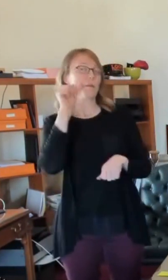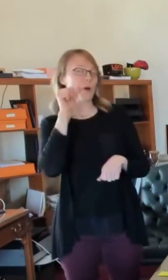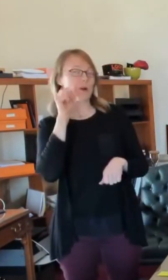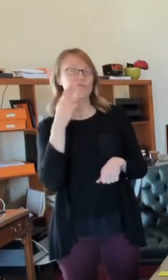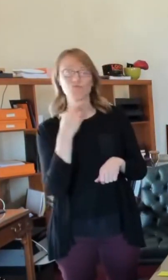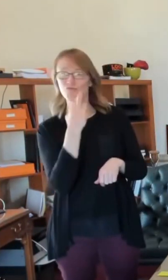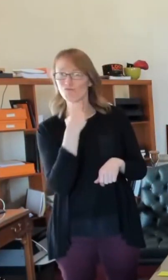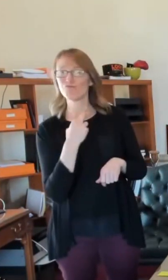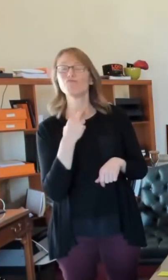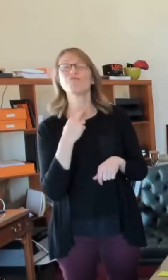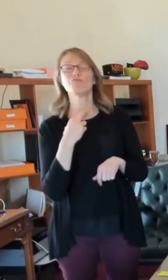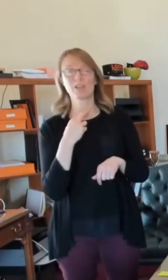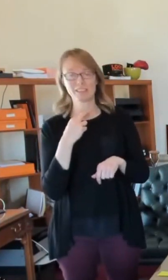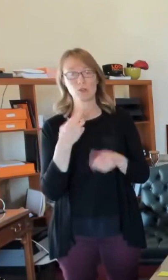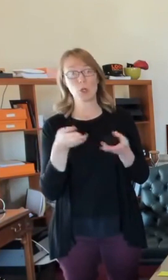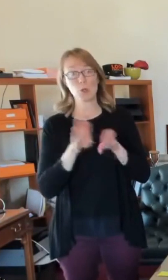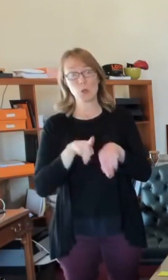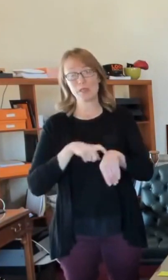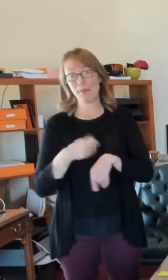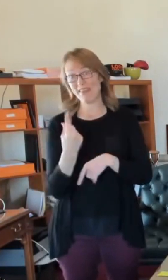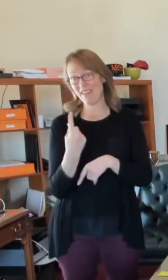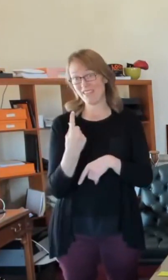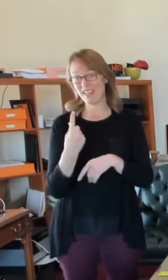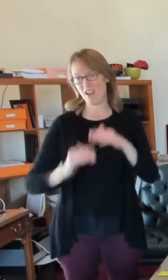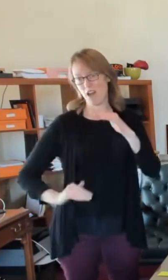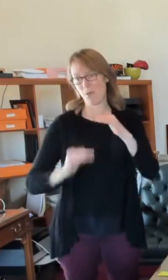50% occupancy. But in terms of